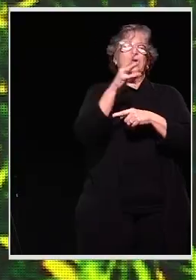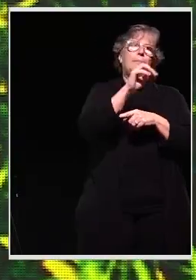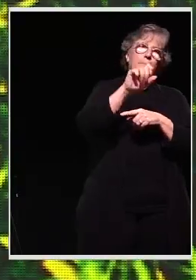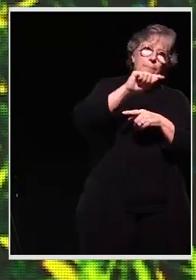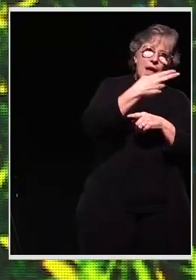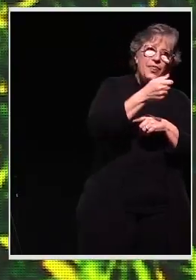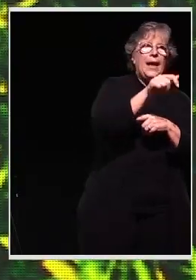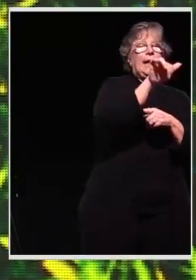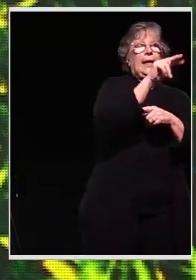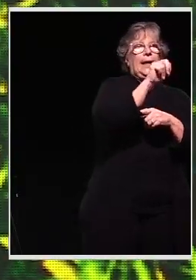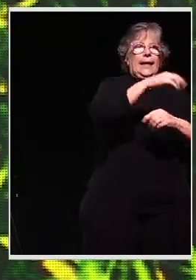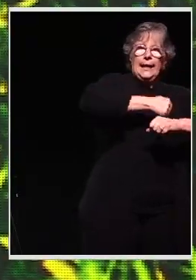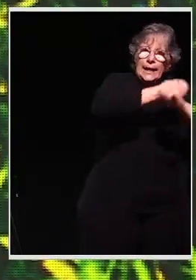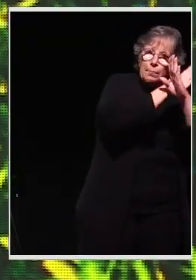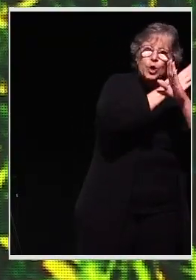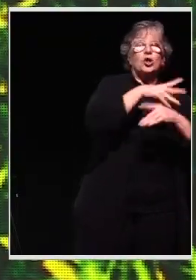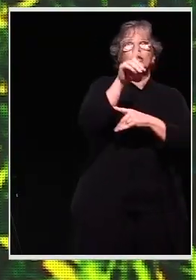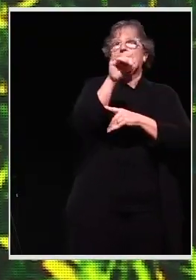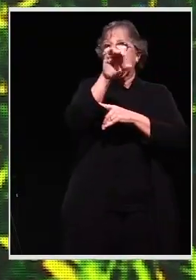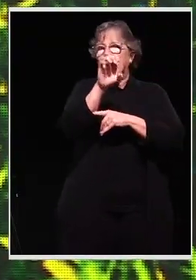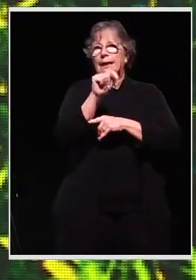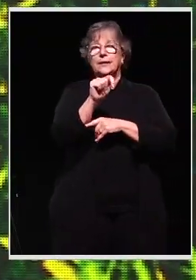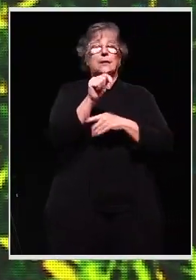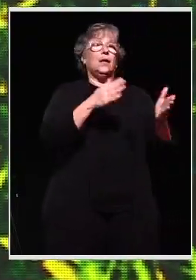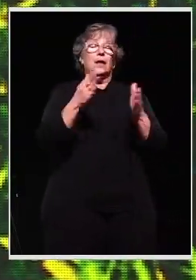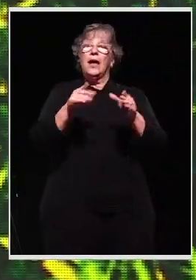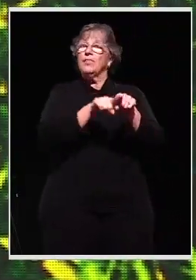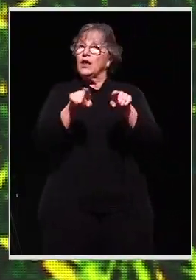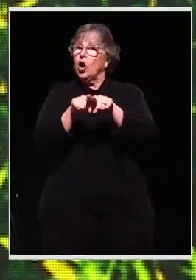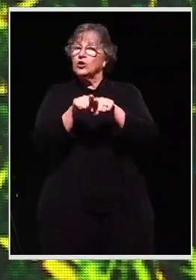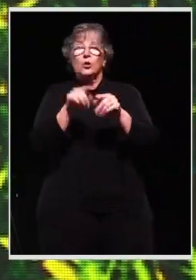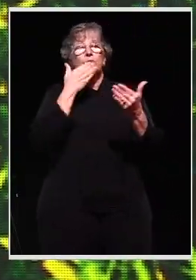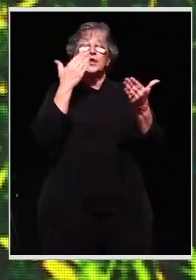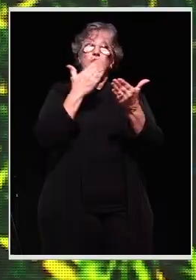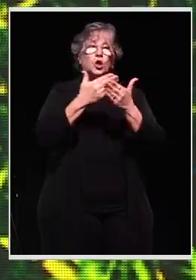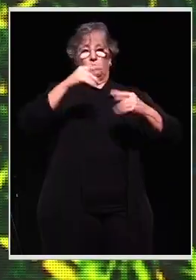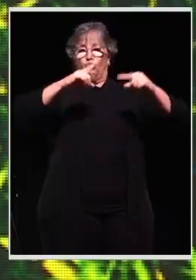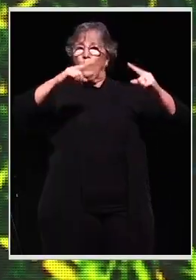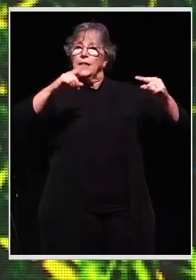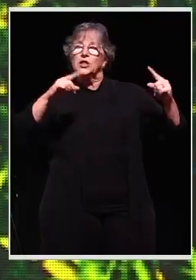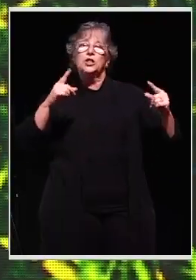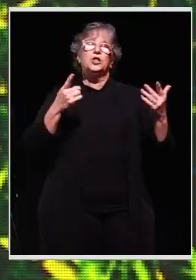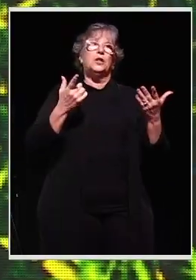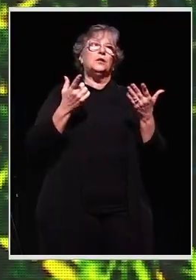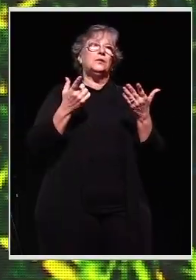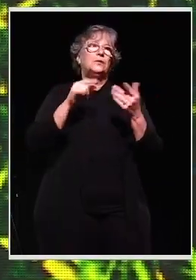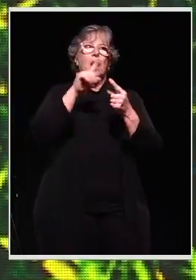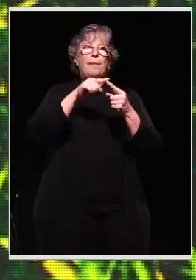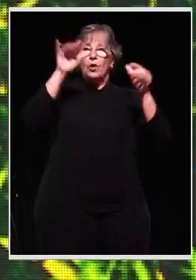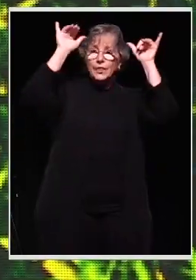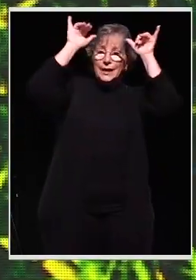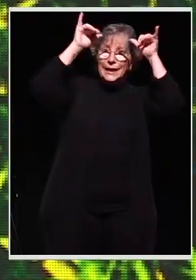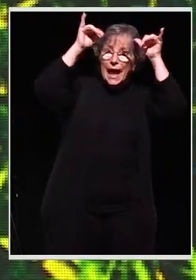diet additives, and then also doing some breeding. There's a pretty decent range in terms of cows and the degree